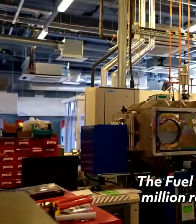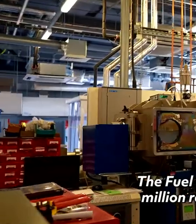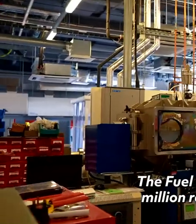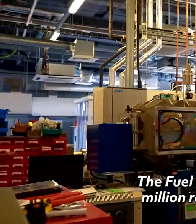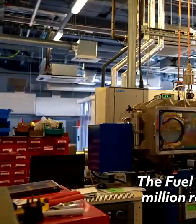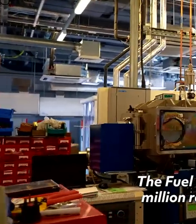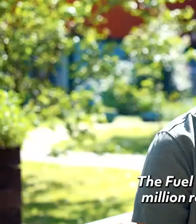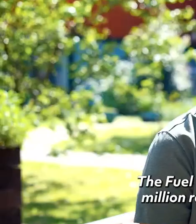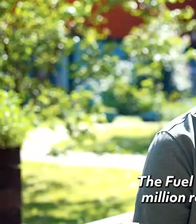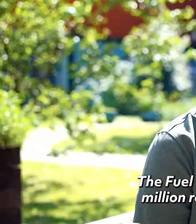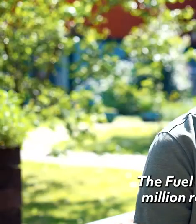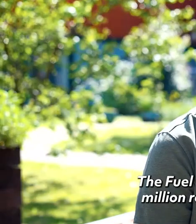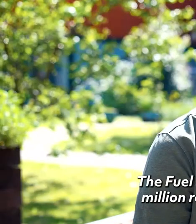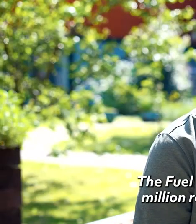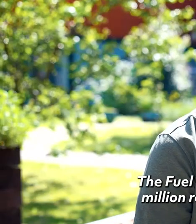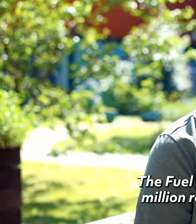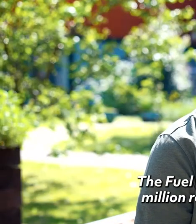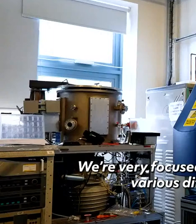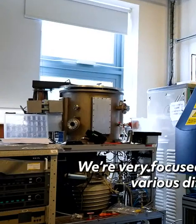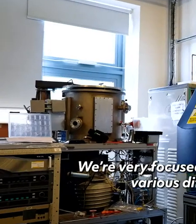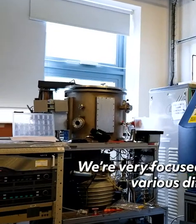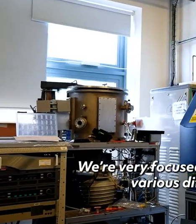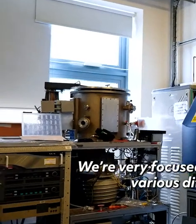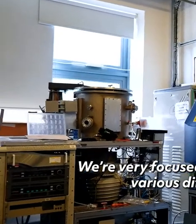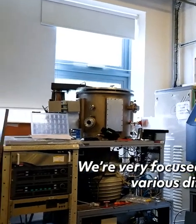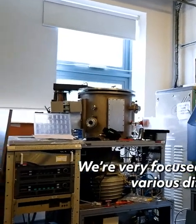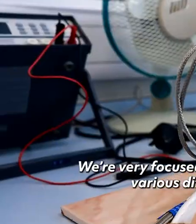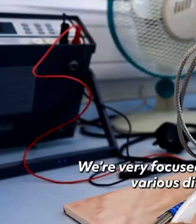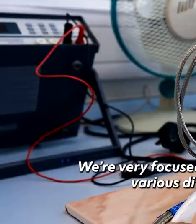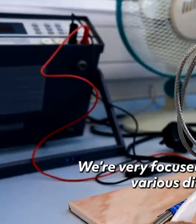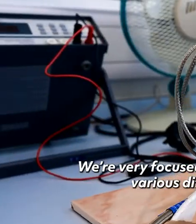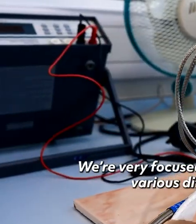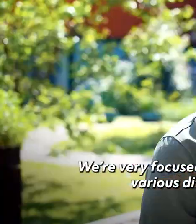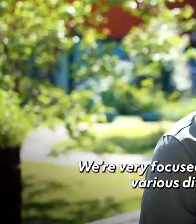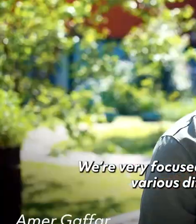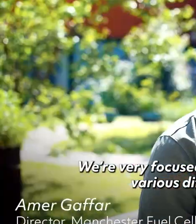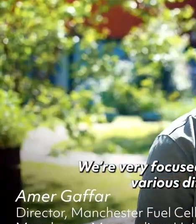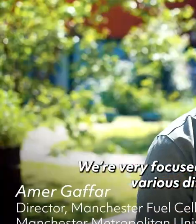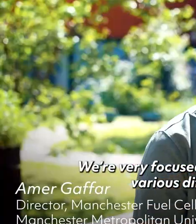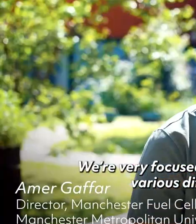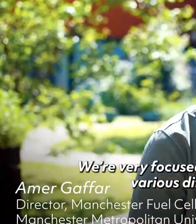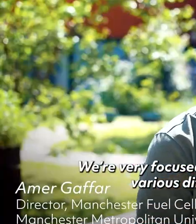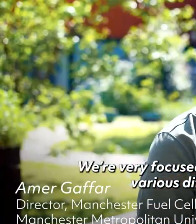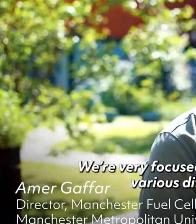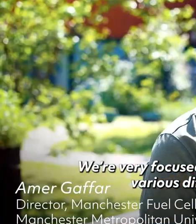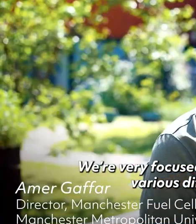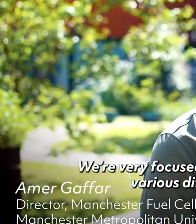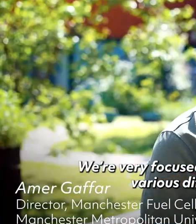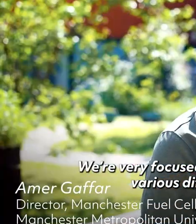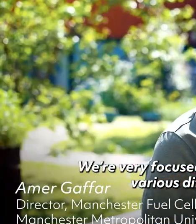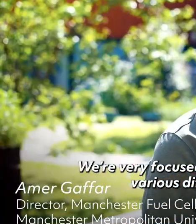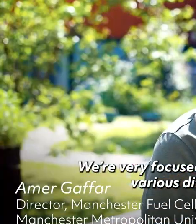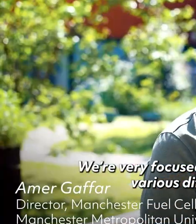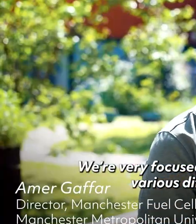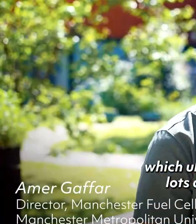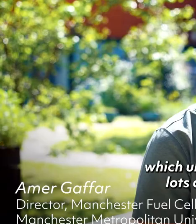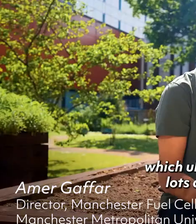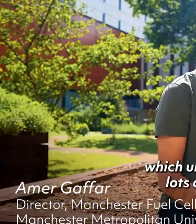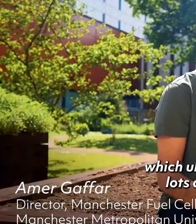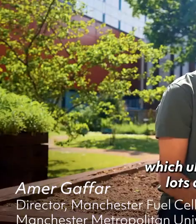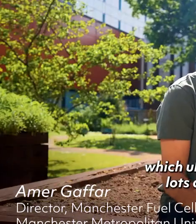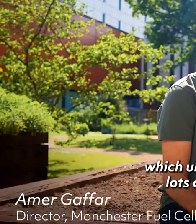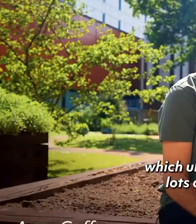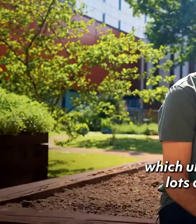is a £4.1 million research and innovation centre. We're very focused on green hydrogen, so we're working in various different projects on electrolysers,